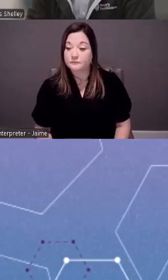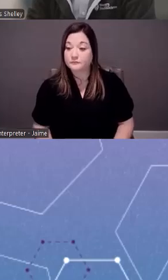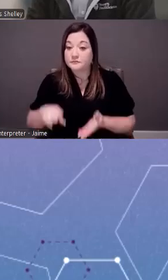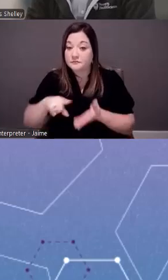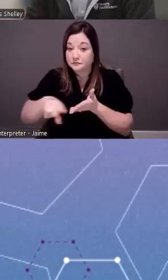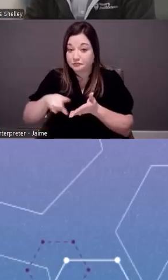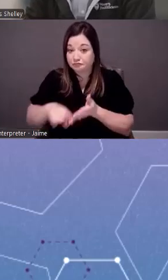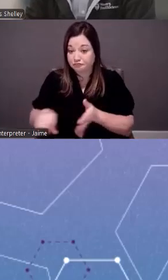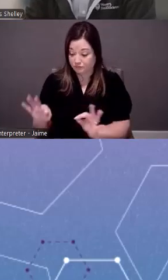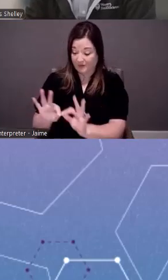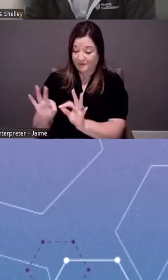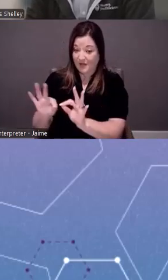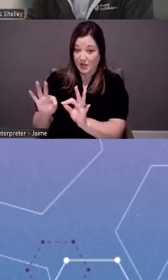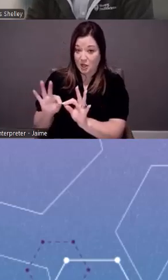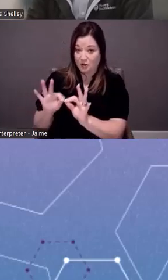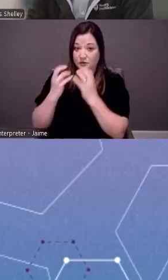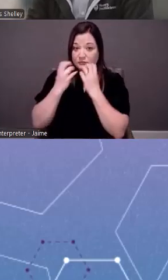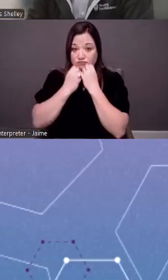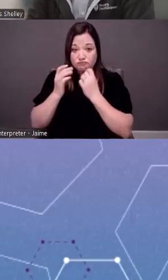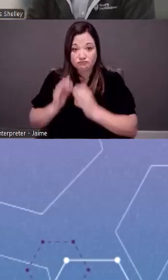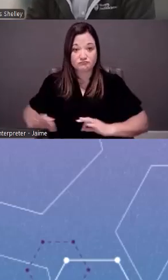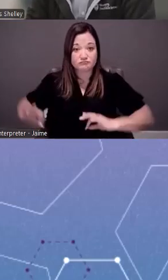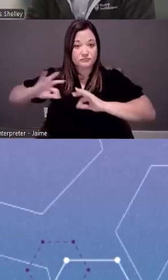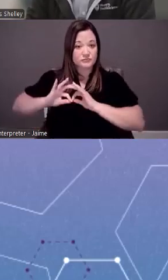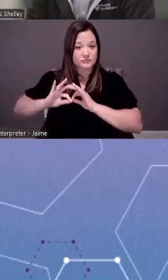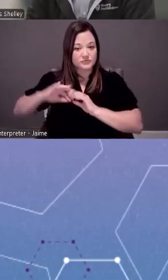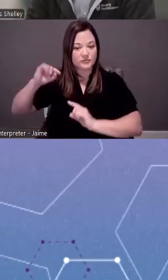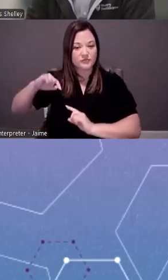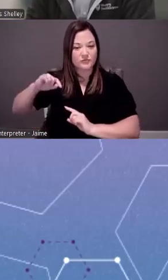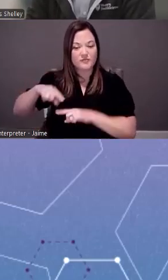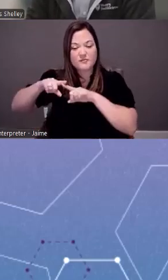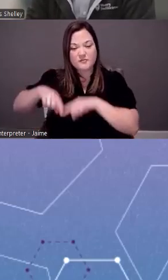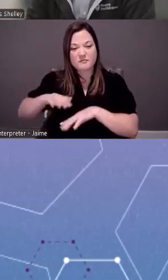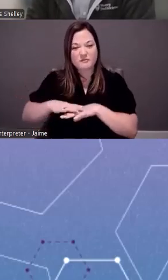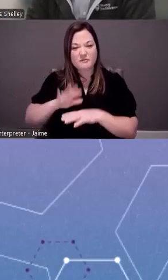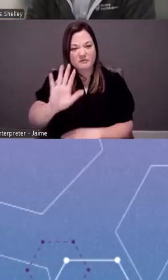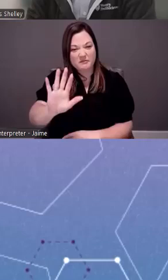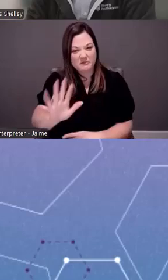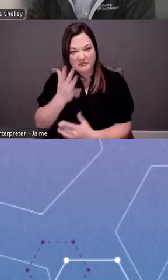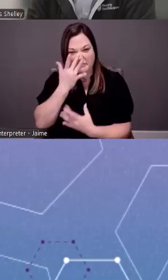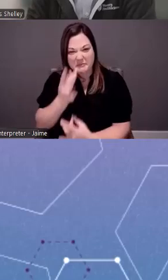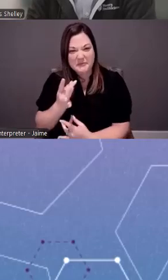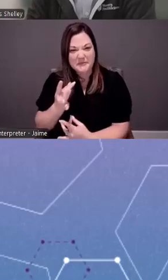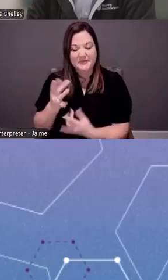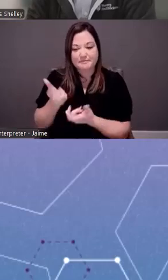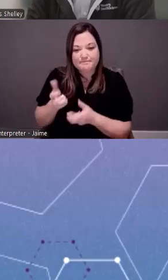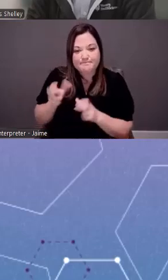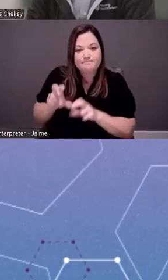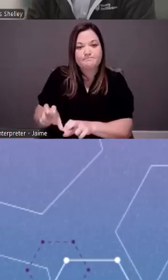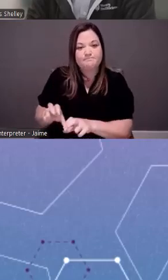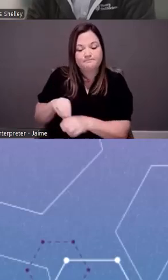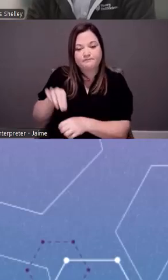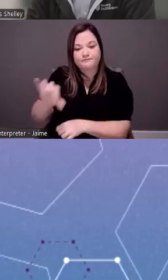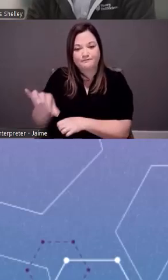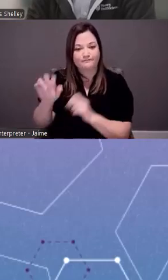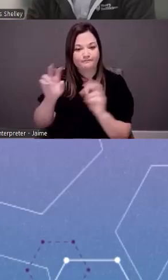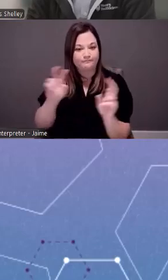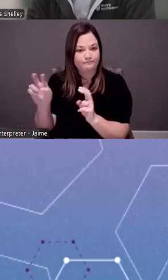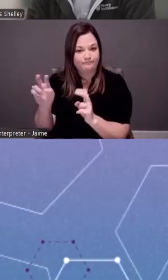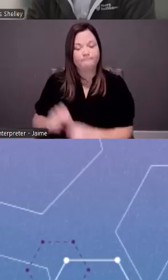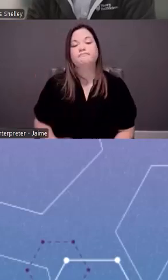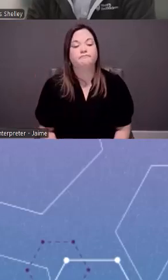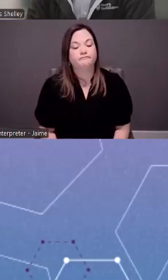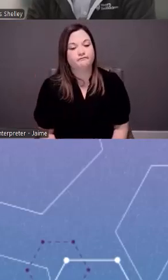research, of any research, really depends on how invested you already are in the issue that is being researched